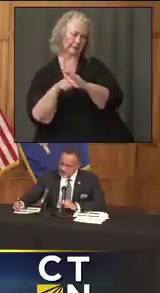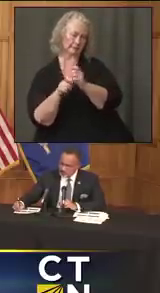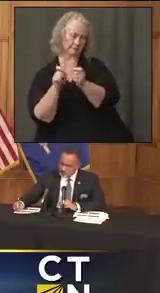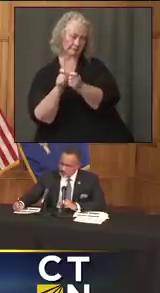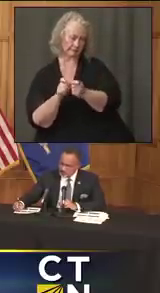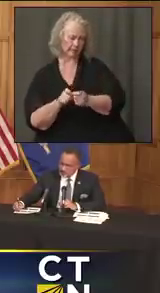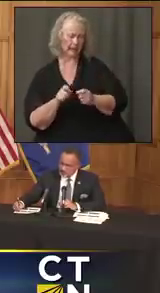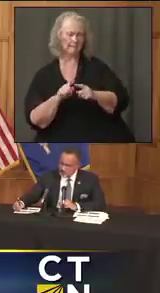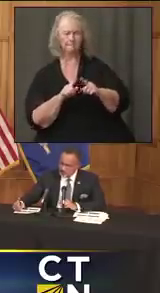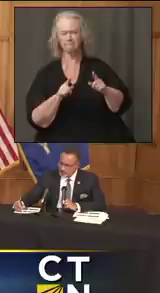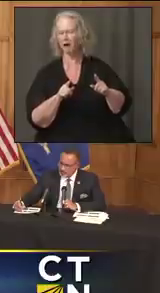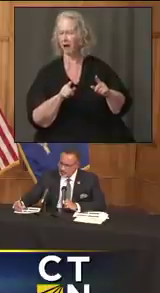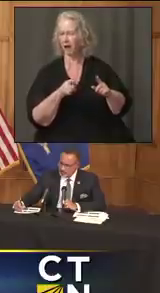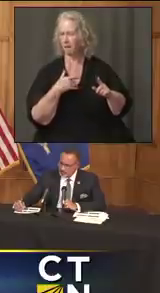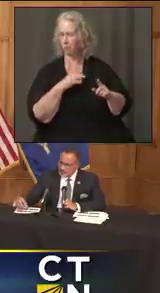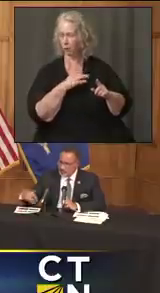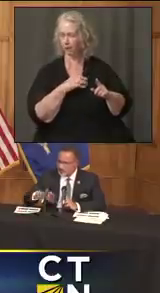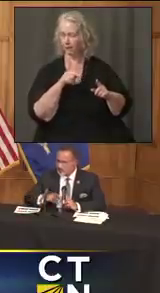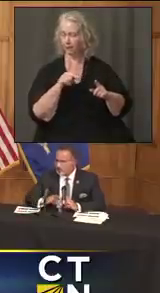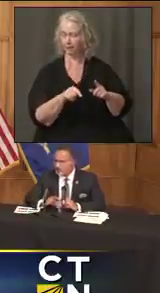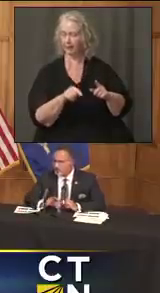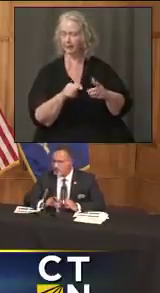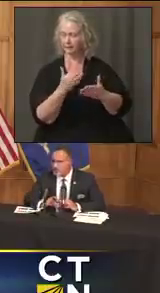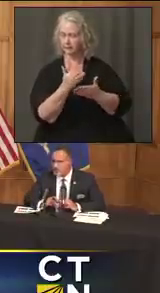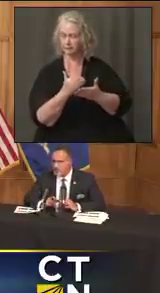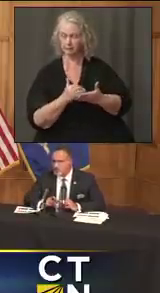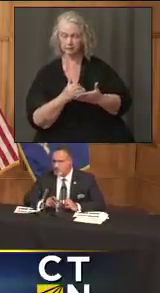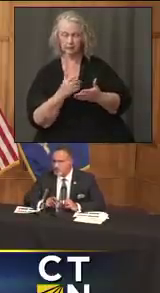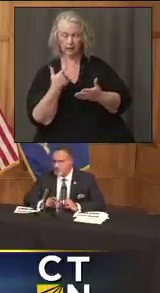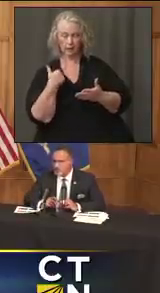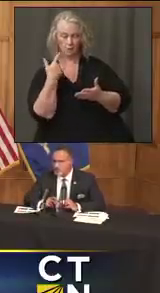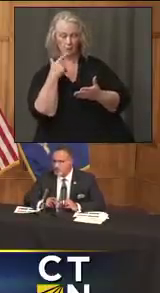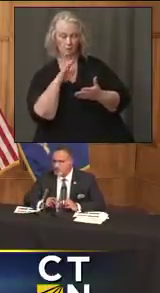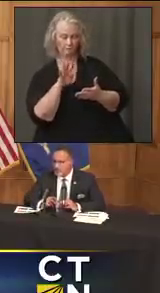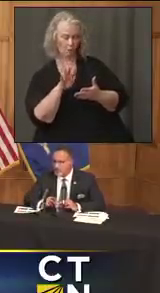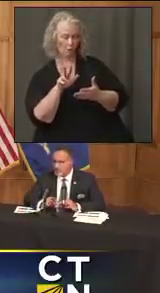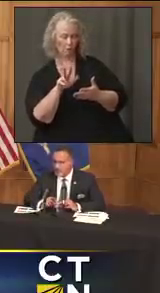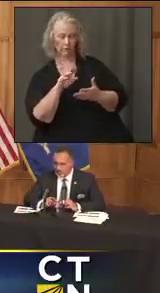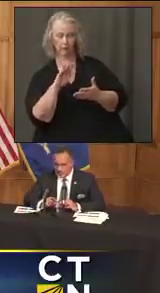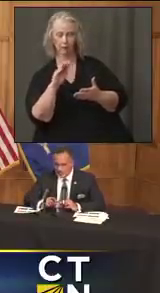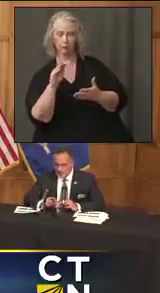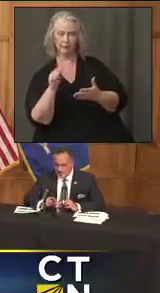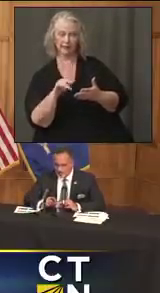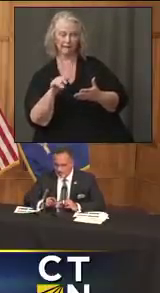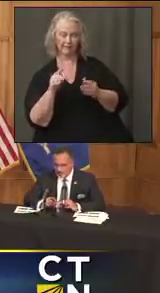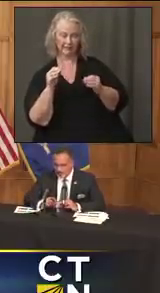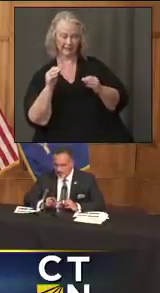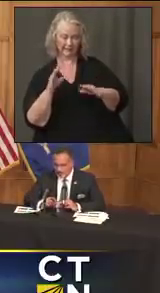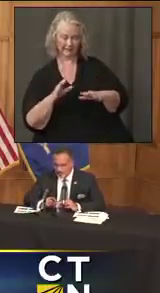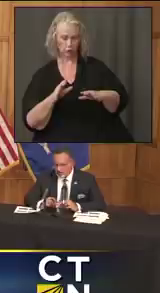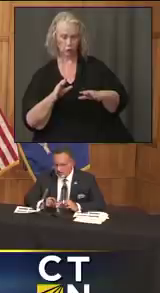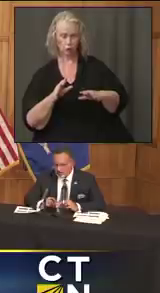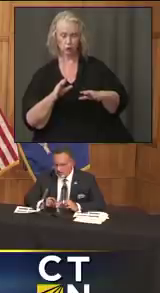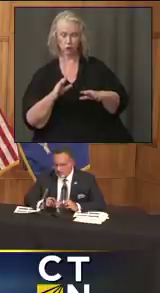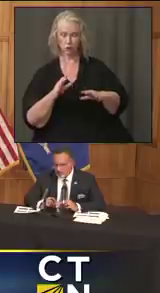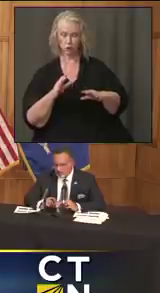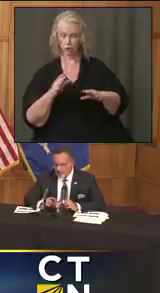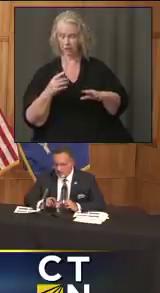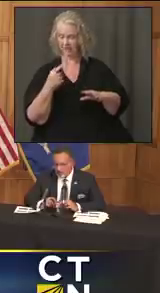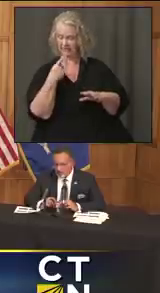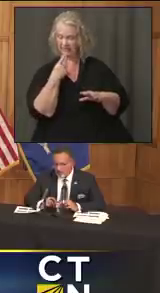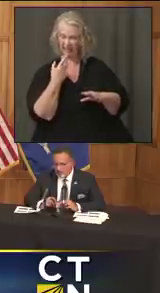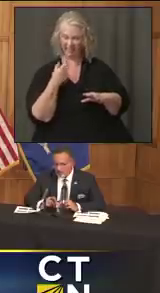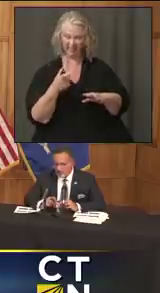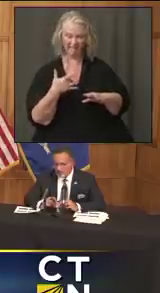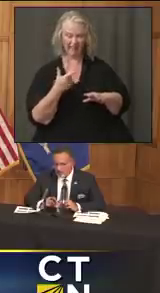does this plan account for the 43% of teachers who earlier this month said that they are at high risk for the coronavirus and